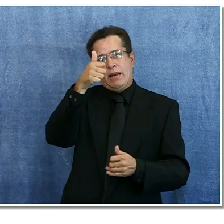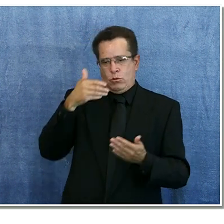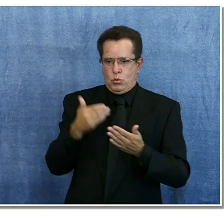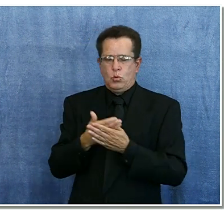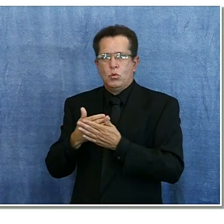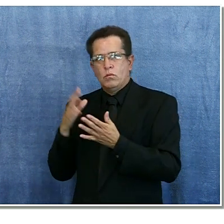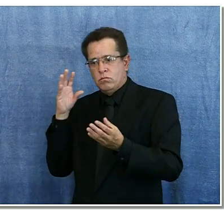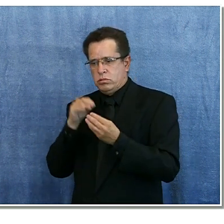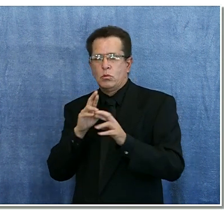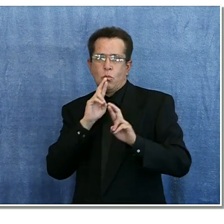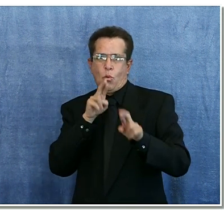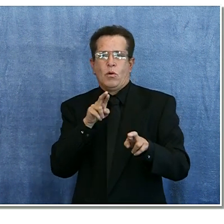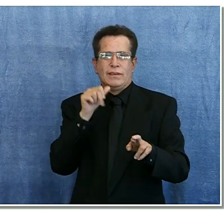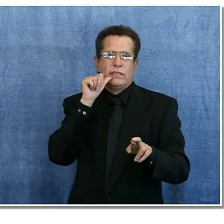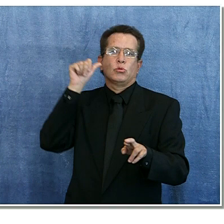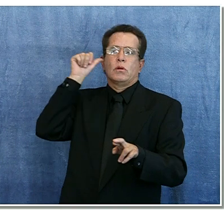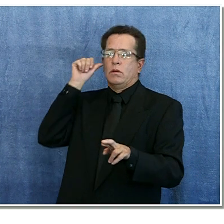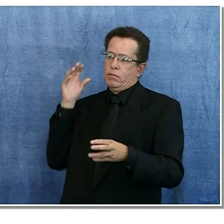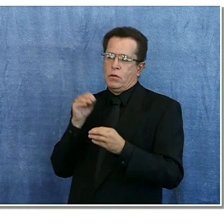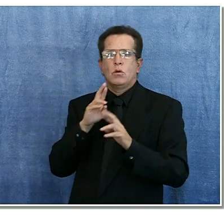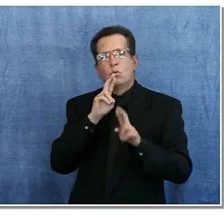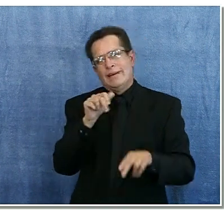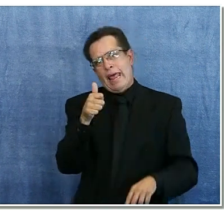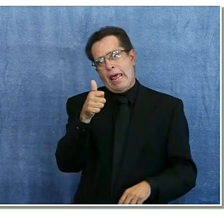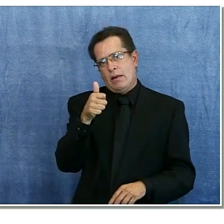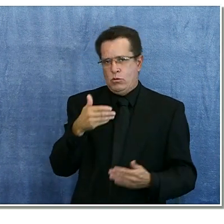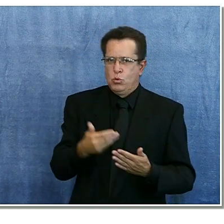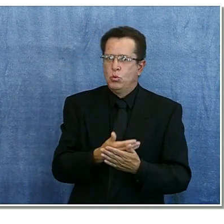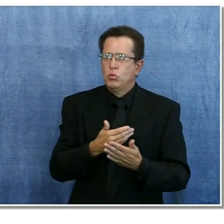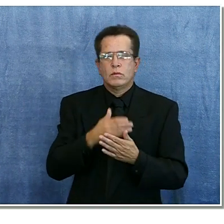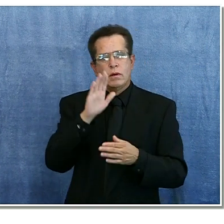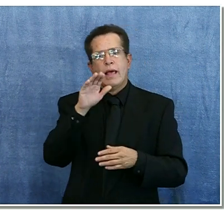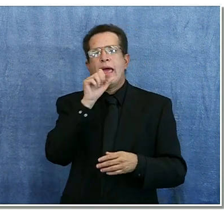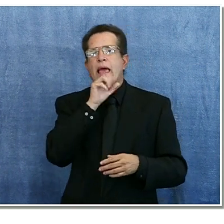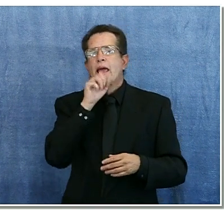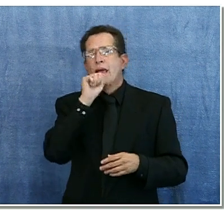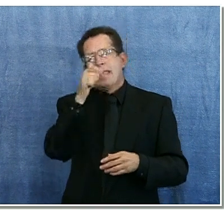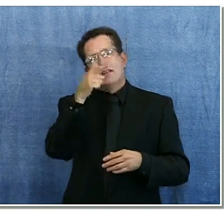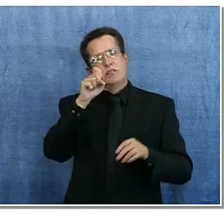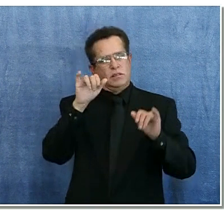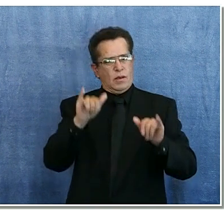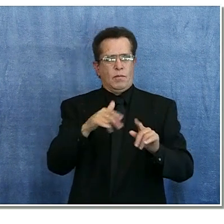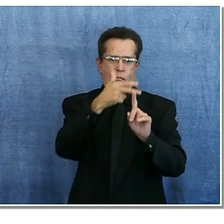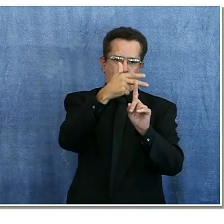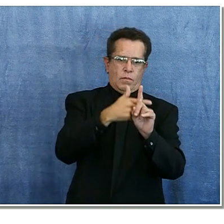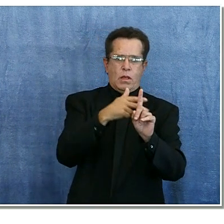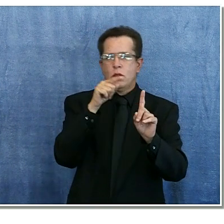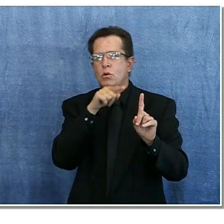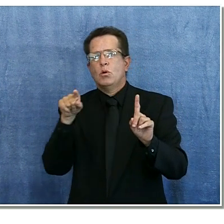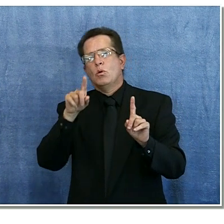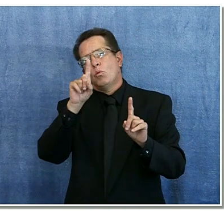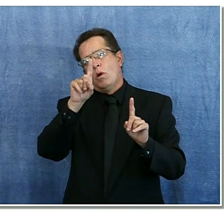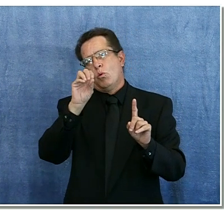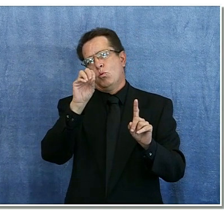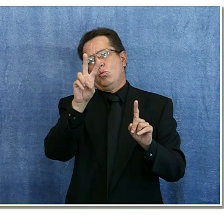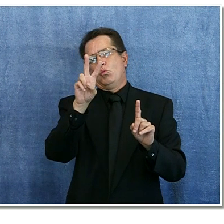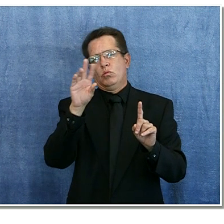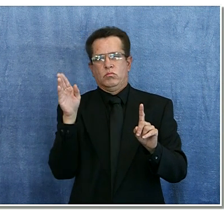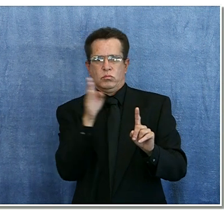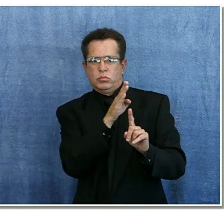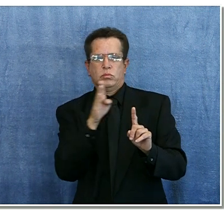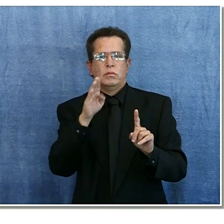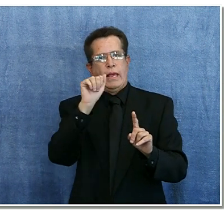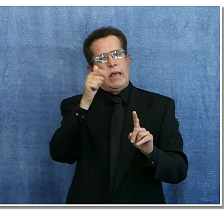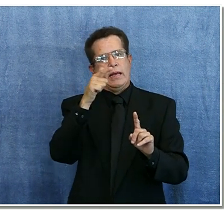reported today since yesterday. The age range is unchanged, 3 months of age to 102 years of age.